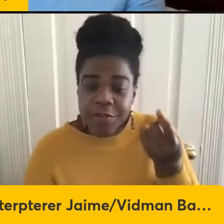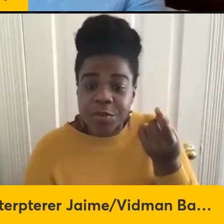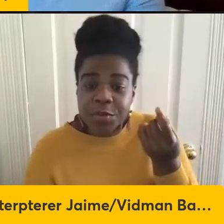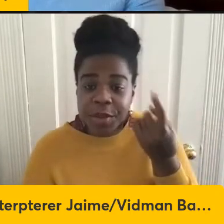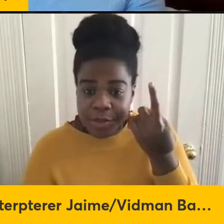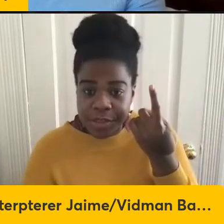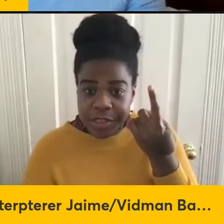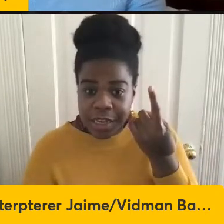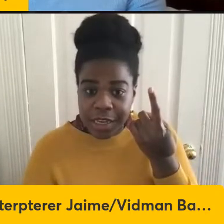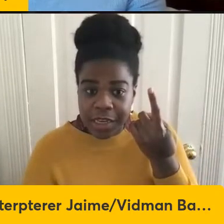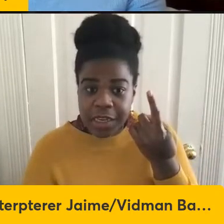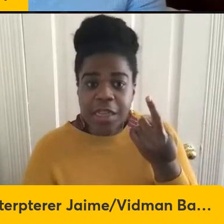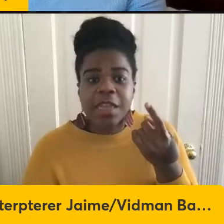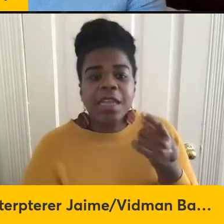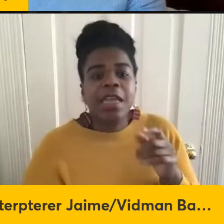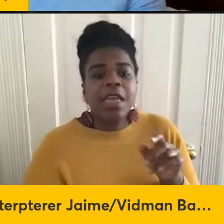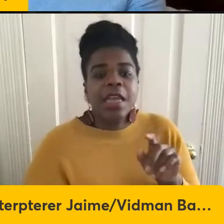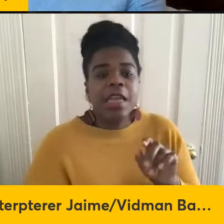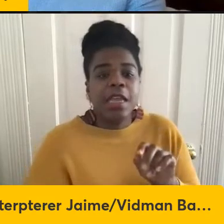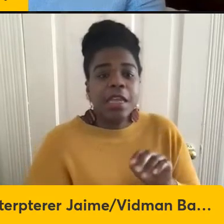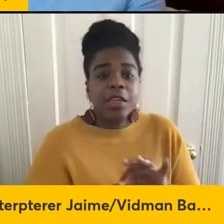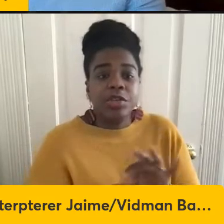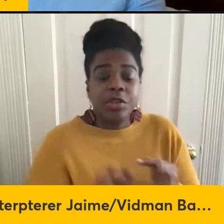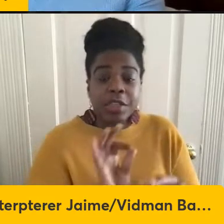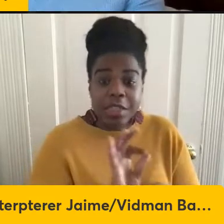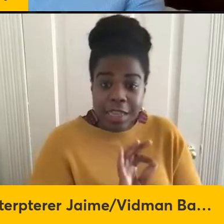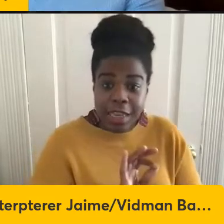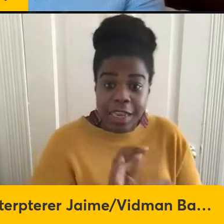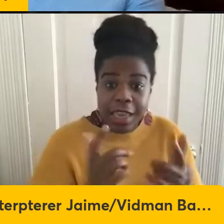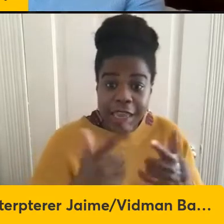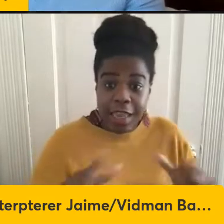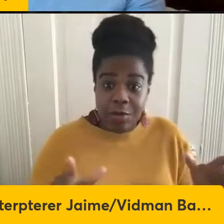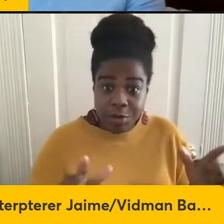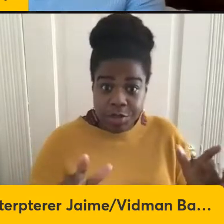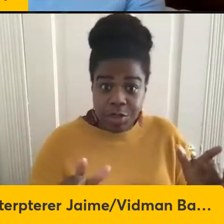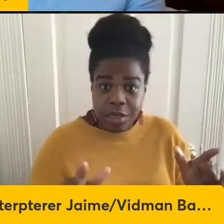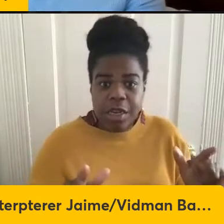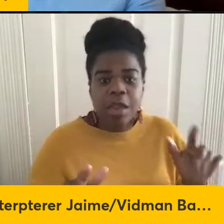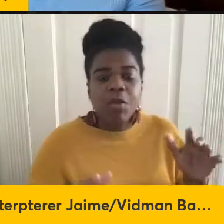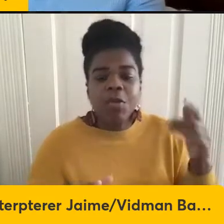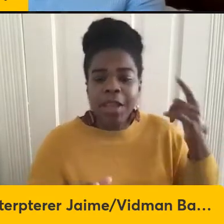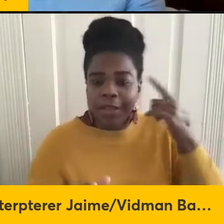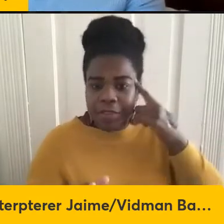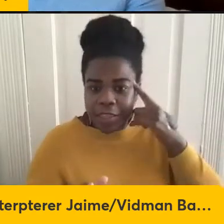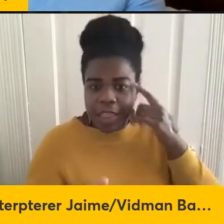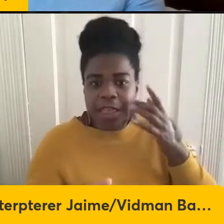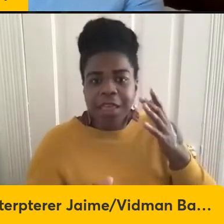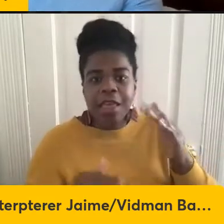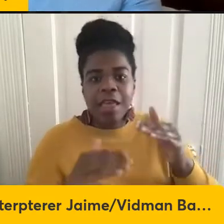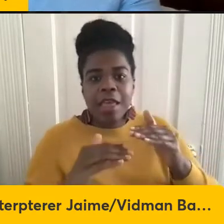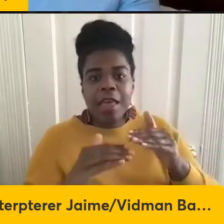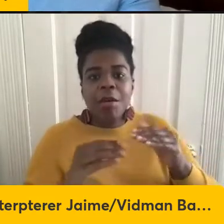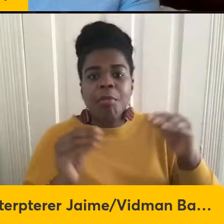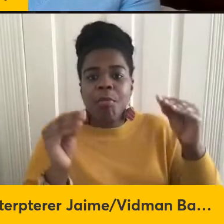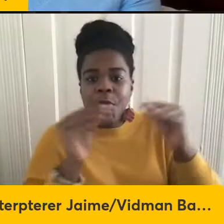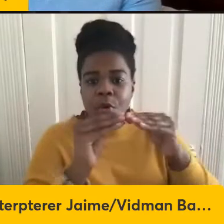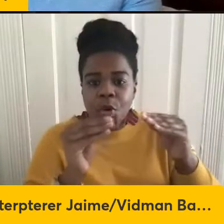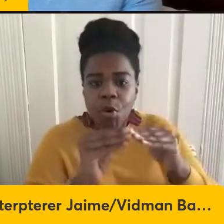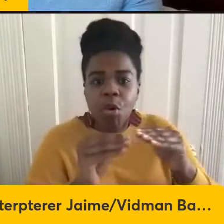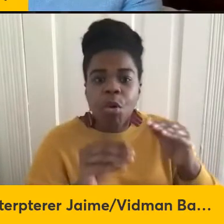just translating into a language that's going to do a trick. We have to think beyond that. What kinds of